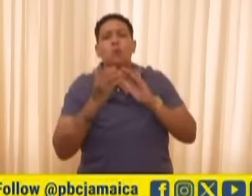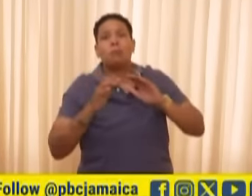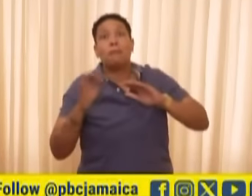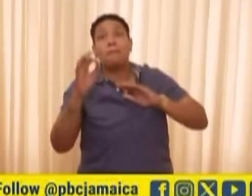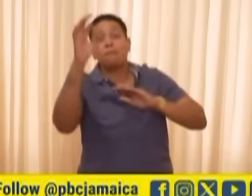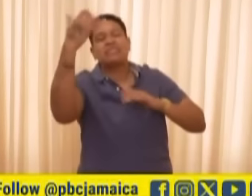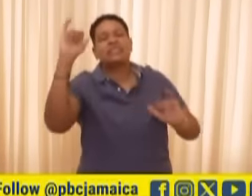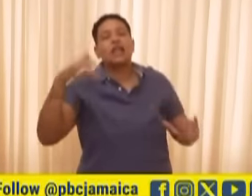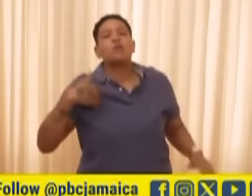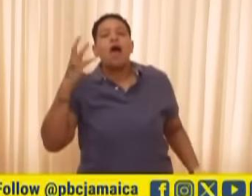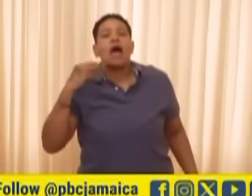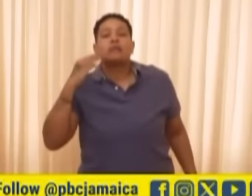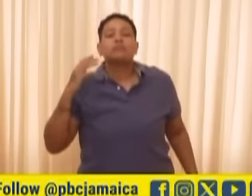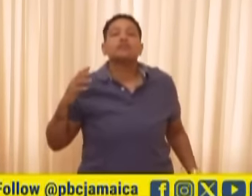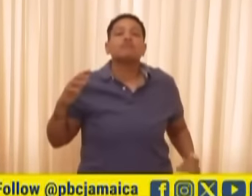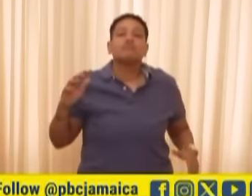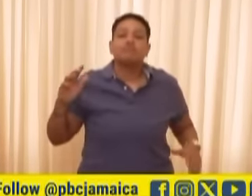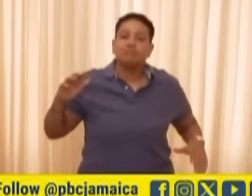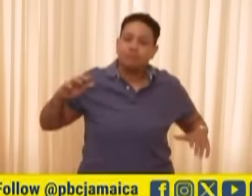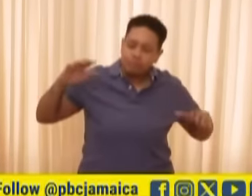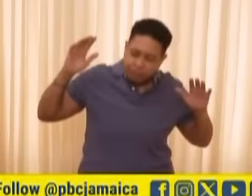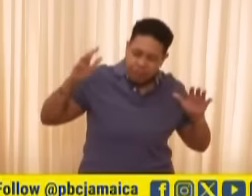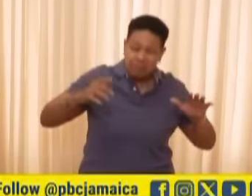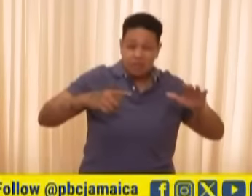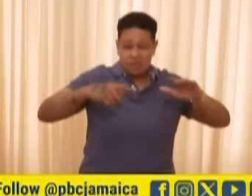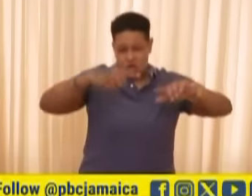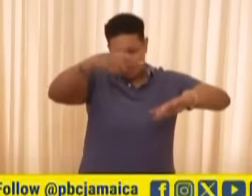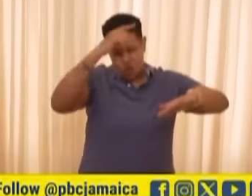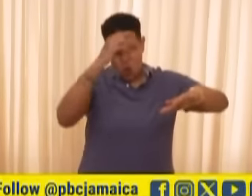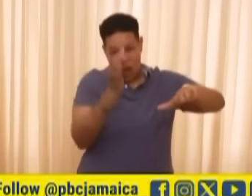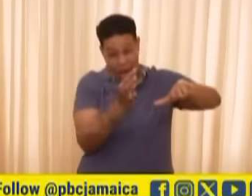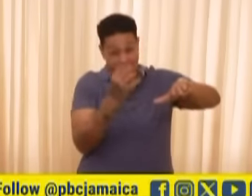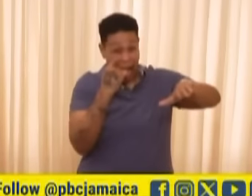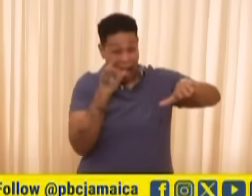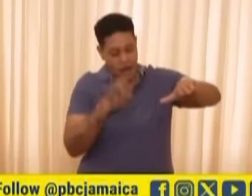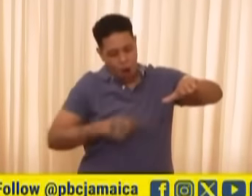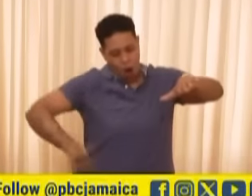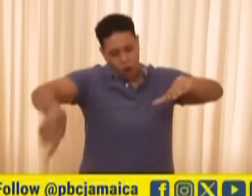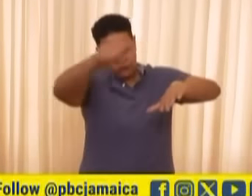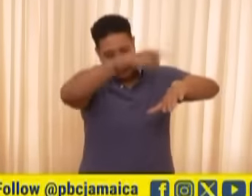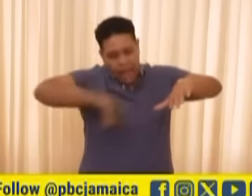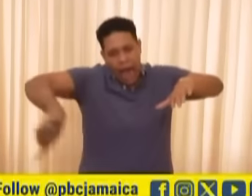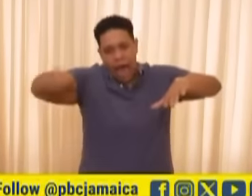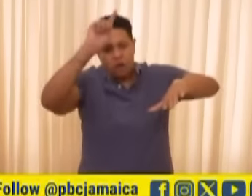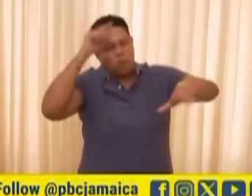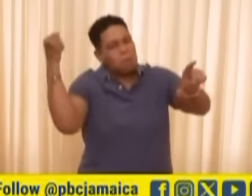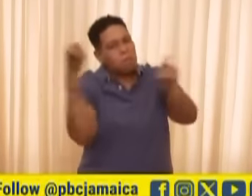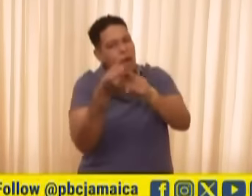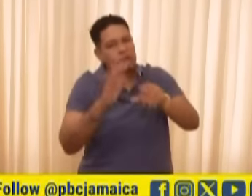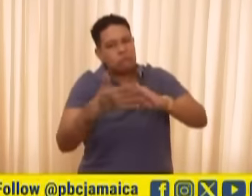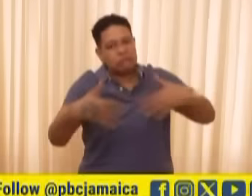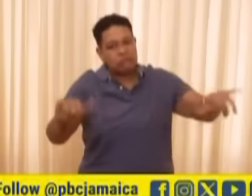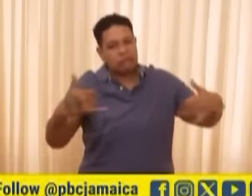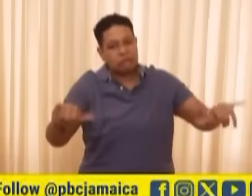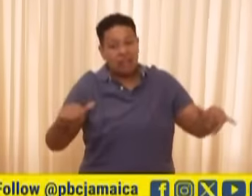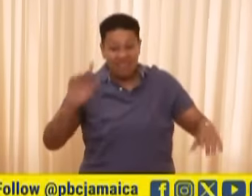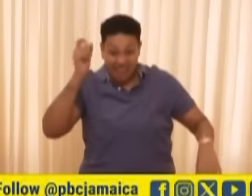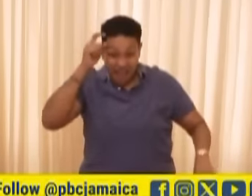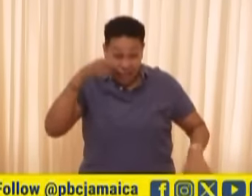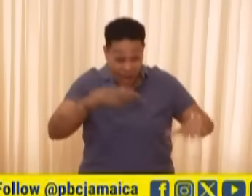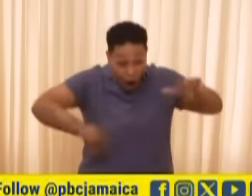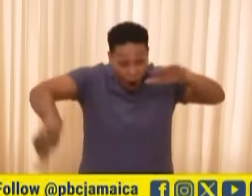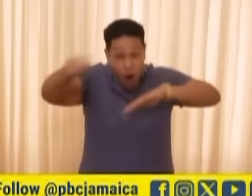continue to experience spiral bands from the system moving across the island. Those can produce more torrential